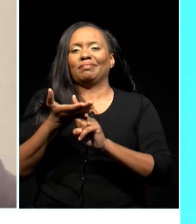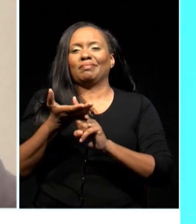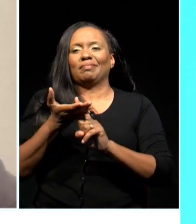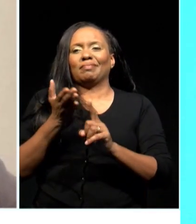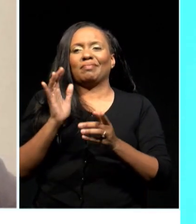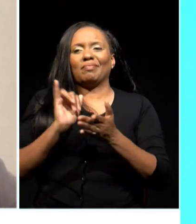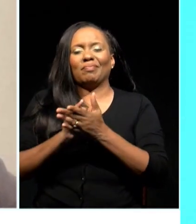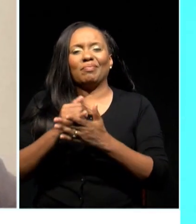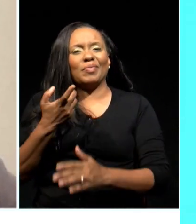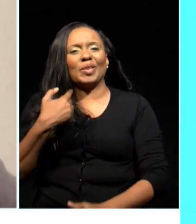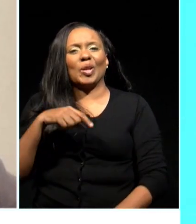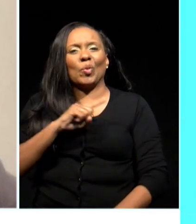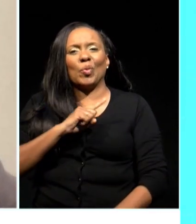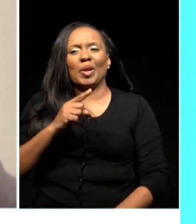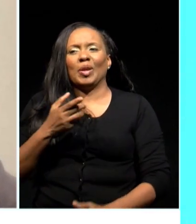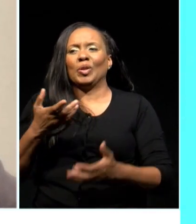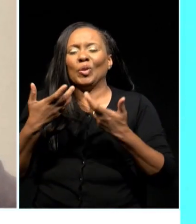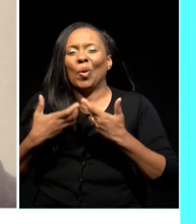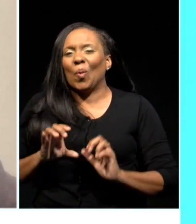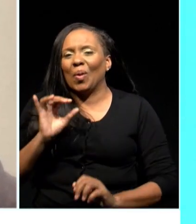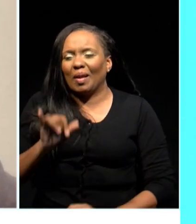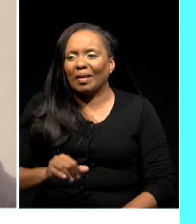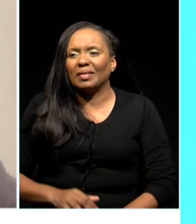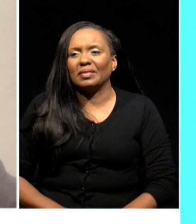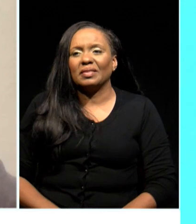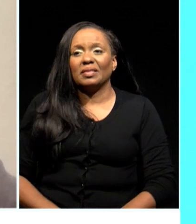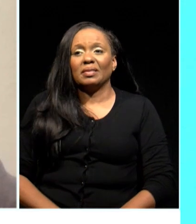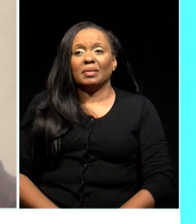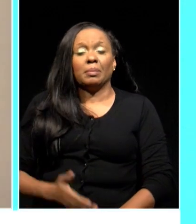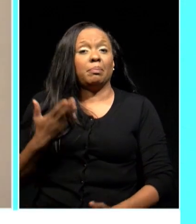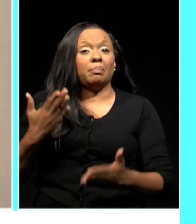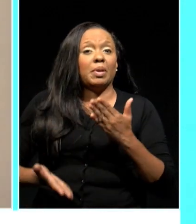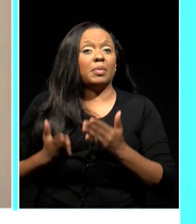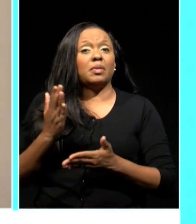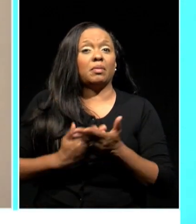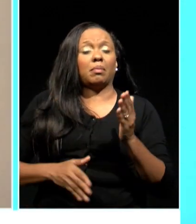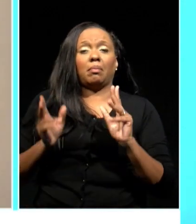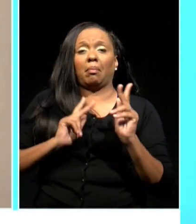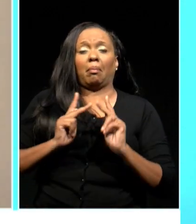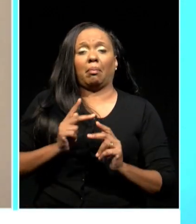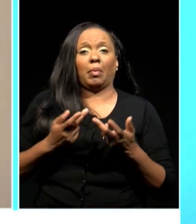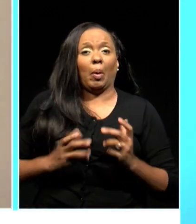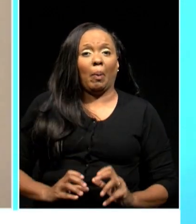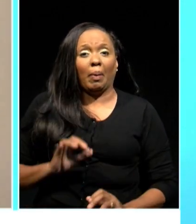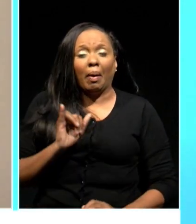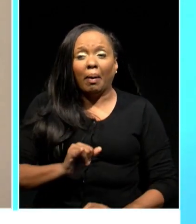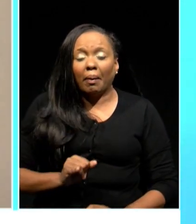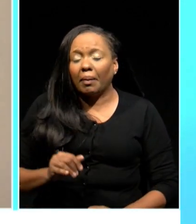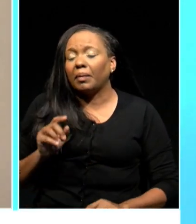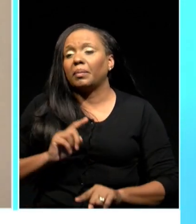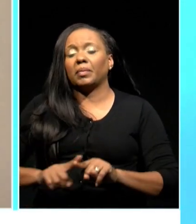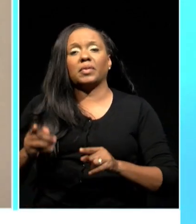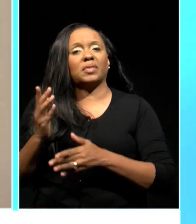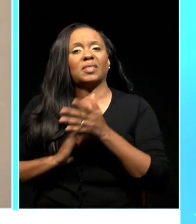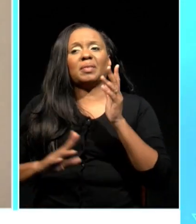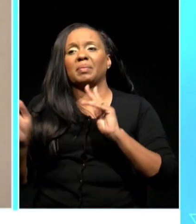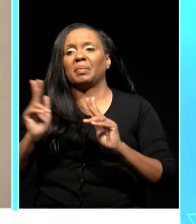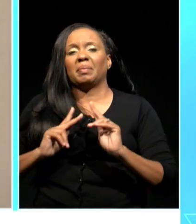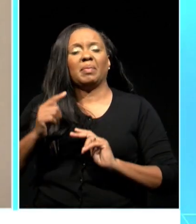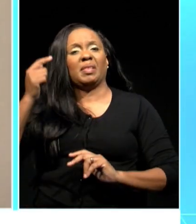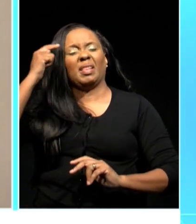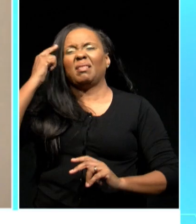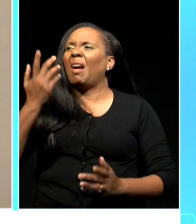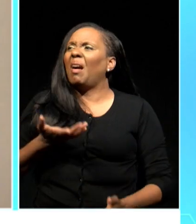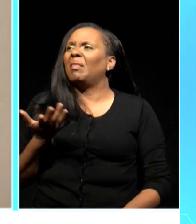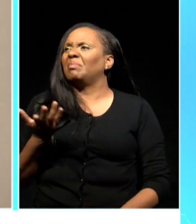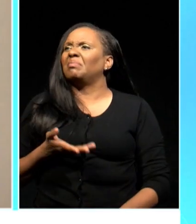certain types of politics. Maybe certain age groups have, but it seems perfectly, I would say, almost acceptable for other age groups and